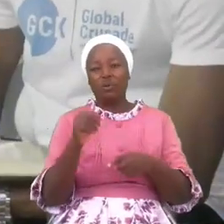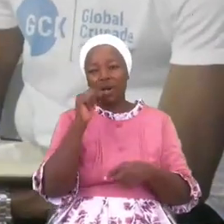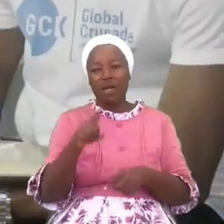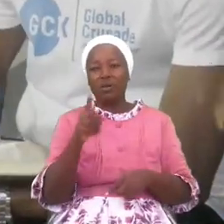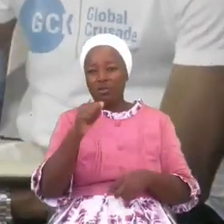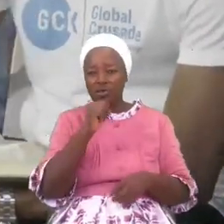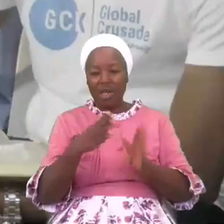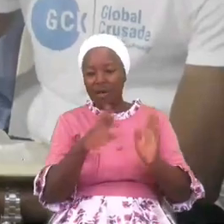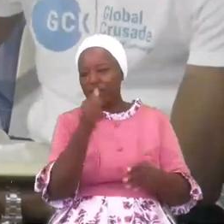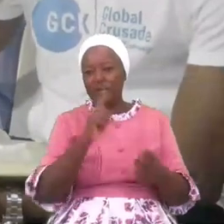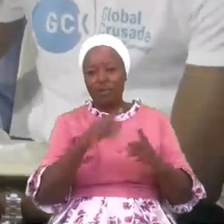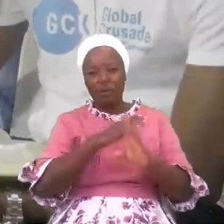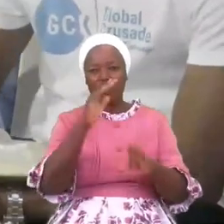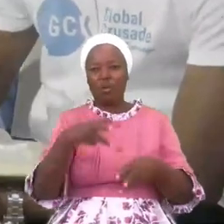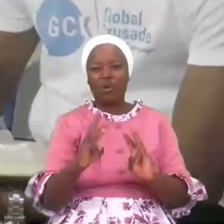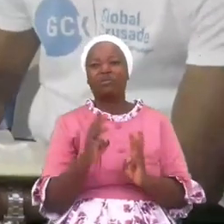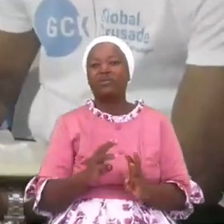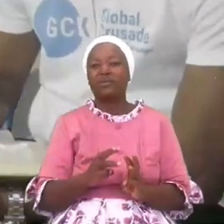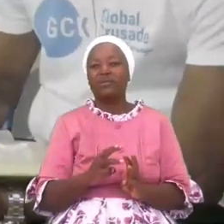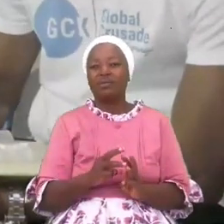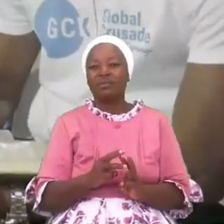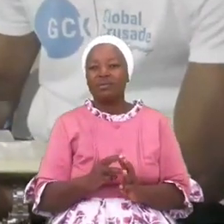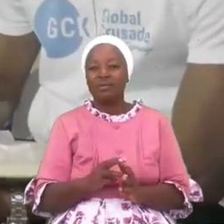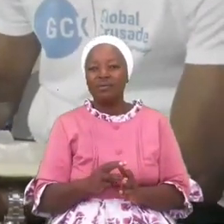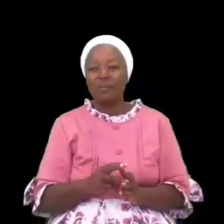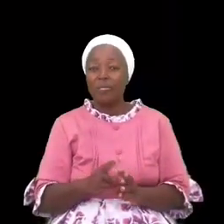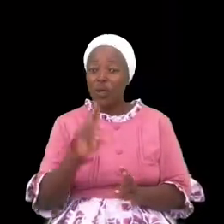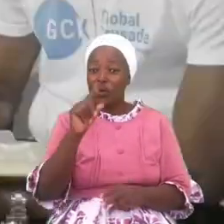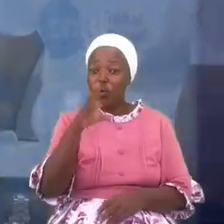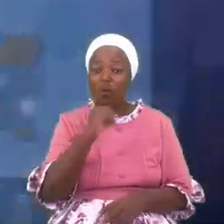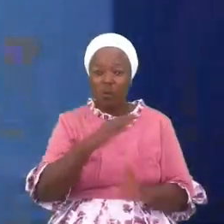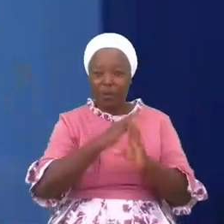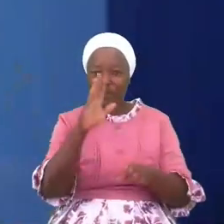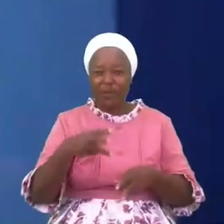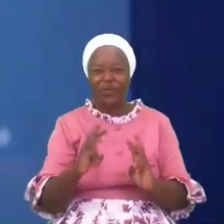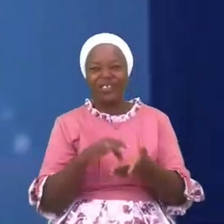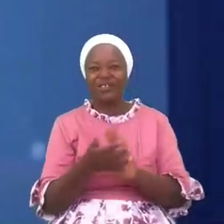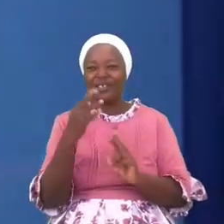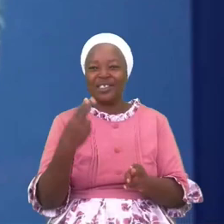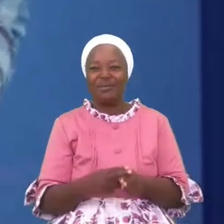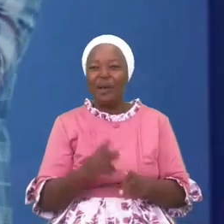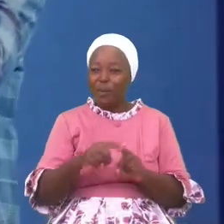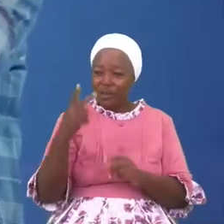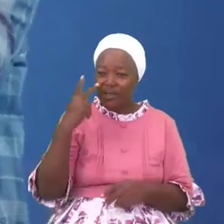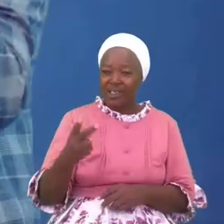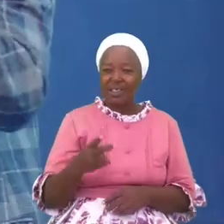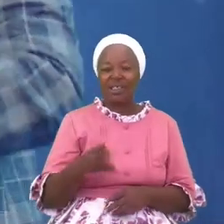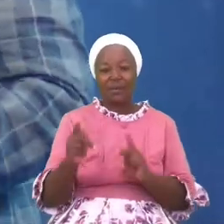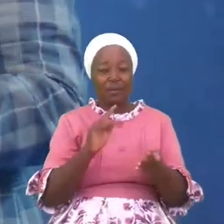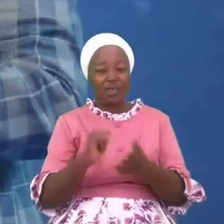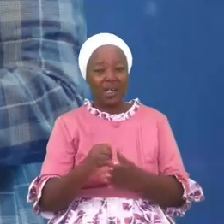Nobody will block your way. But you see, there are people who block their own ways. I'm looking here